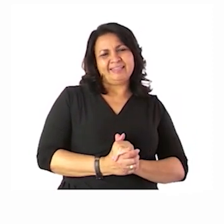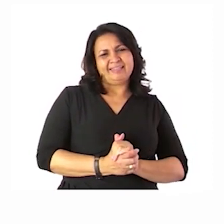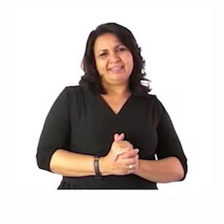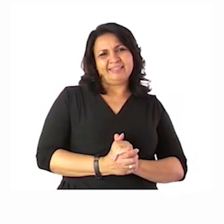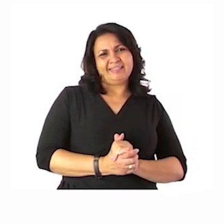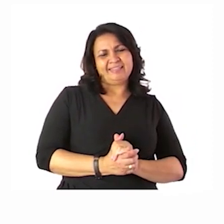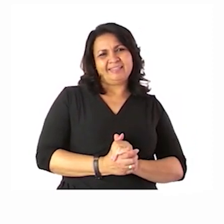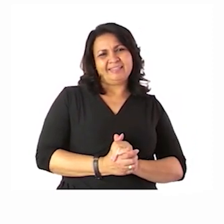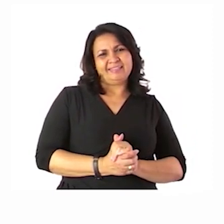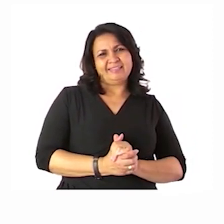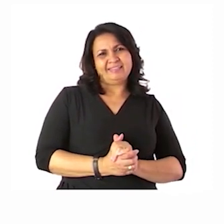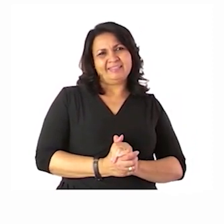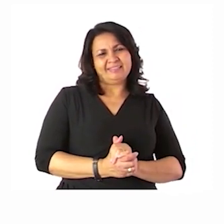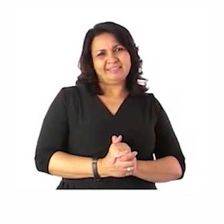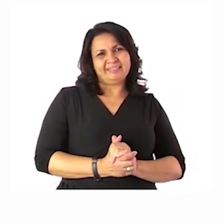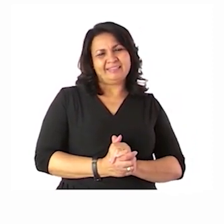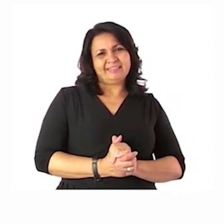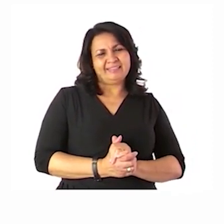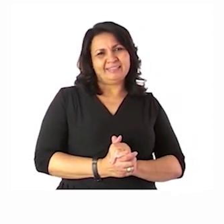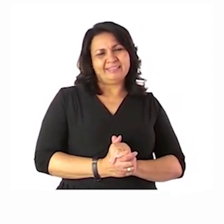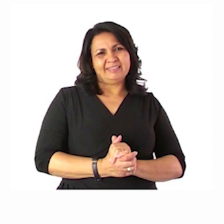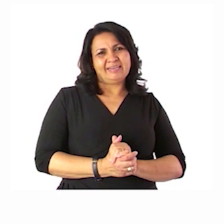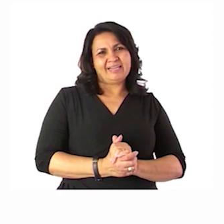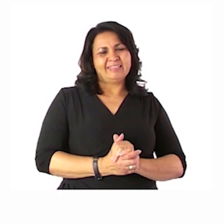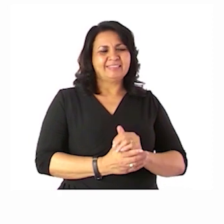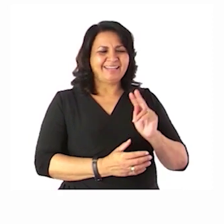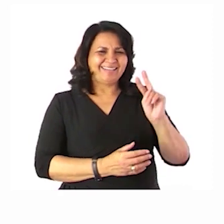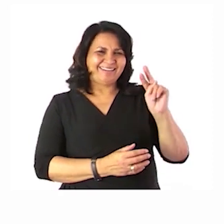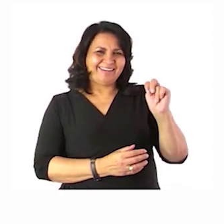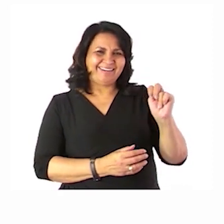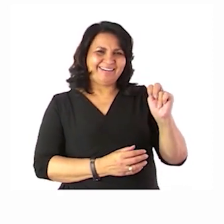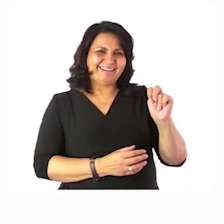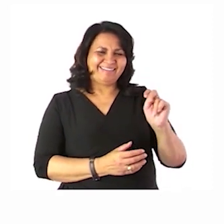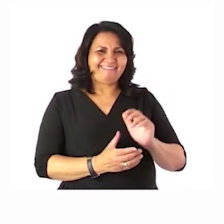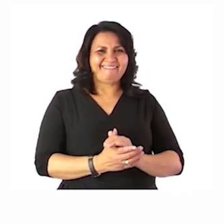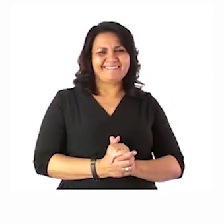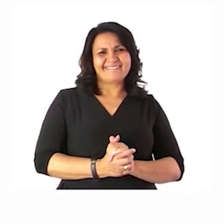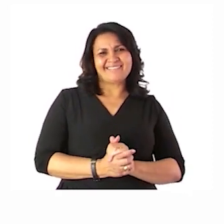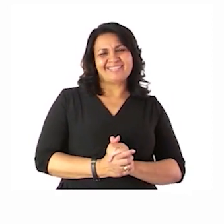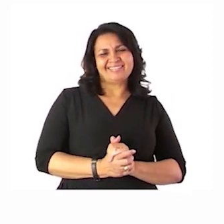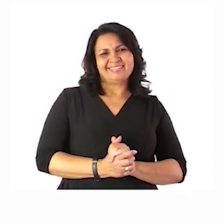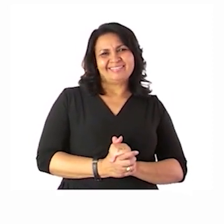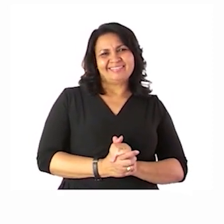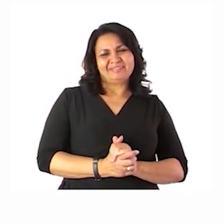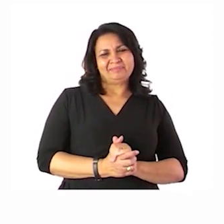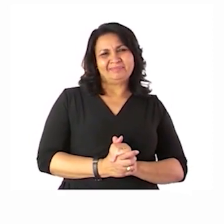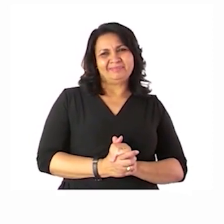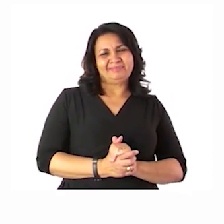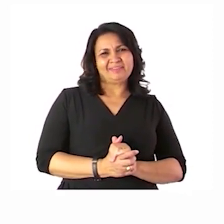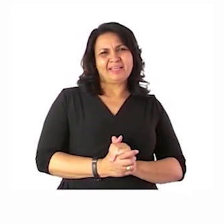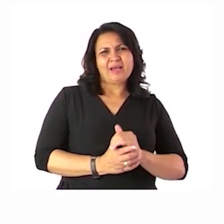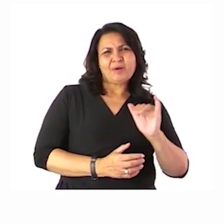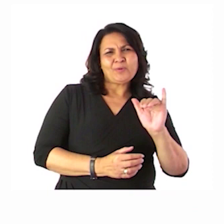the sound it starts with is a N. So can we go through the pictures quickly and see which ones